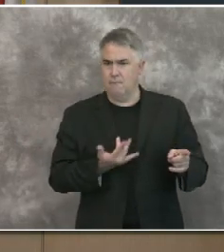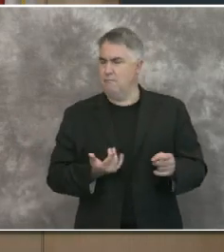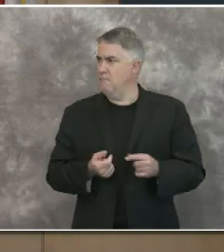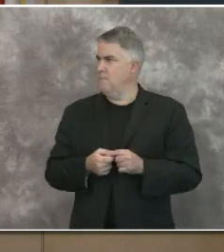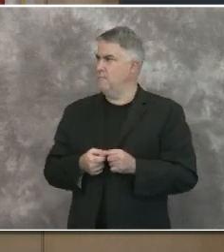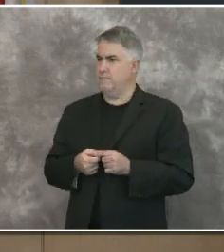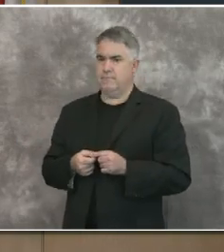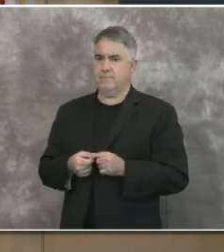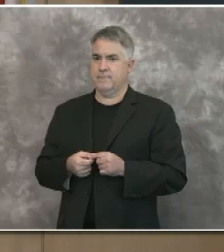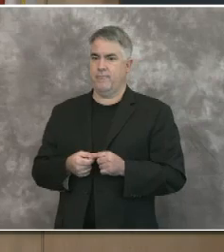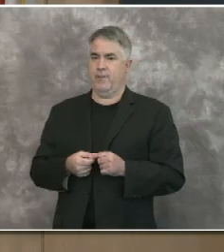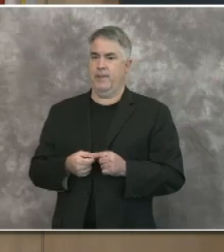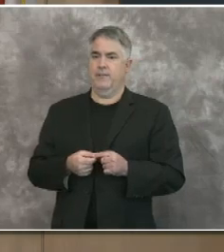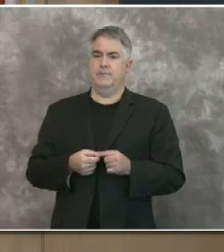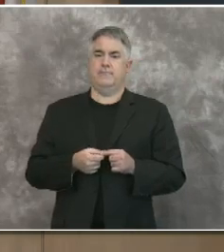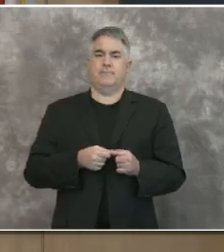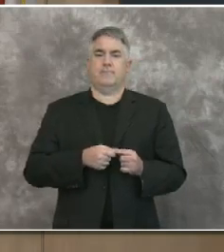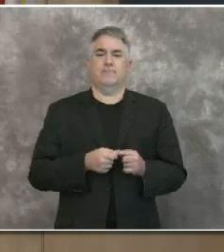Supervisor Fletcher will respond.